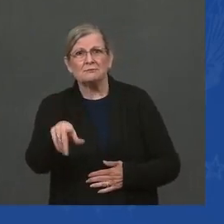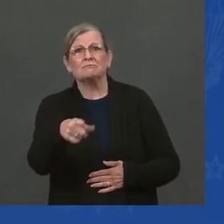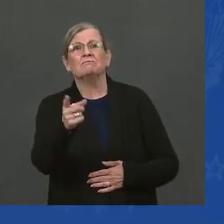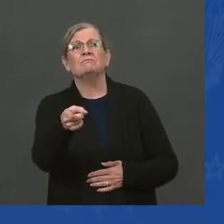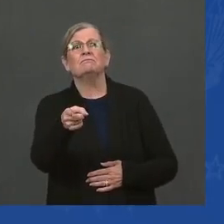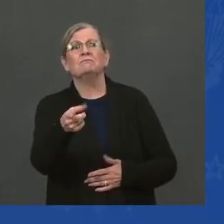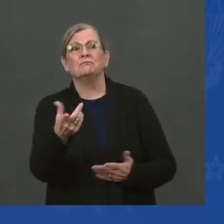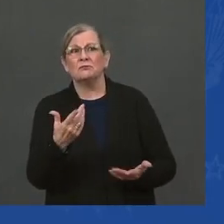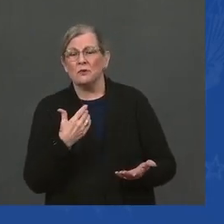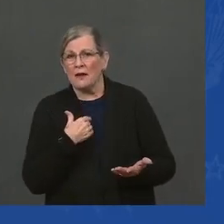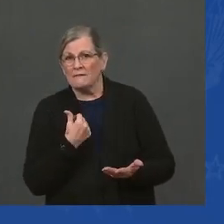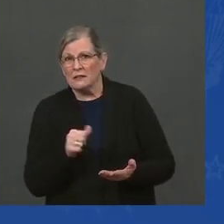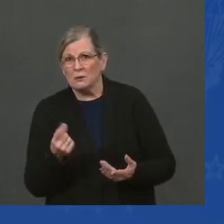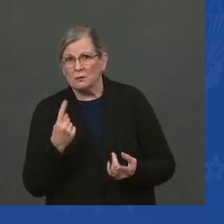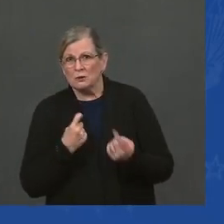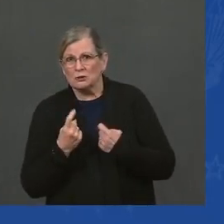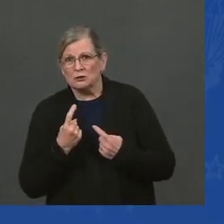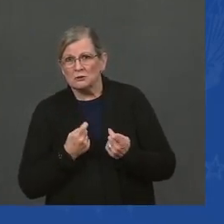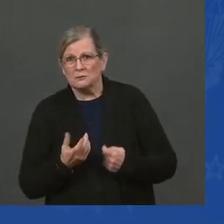I'm watching on TV a lot.